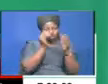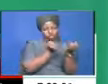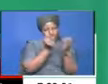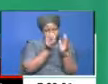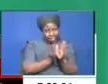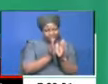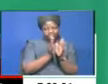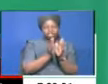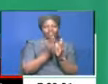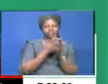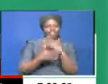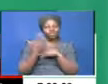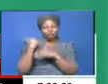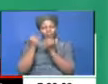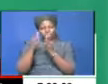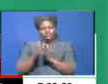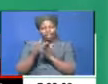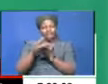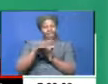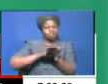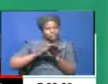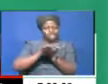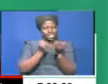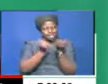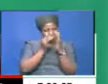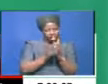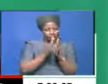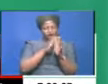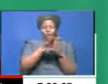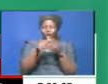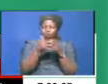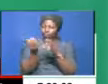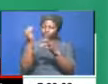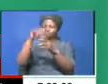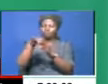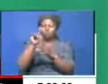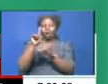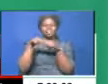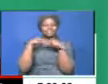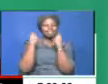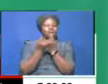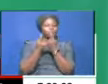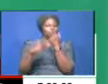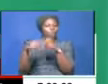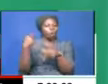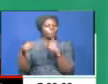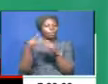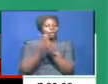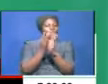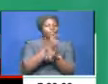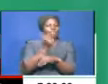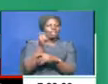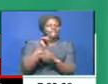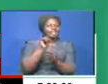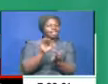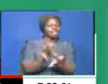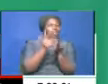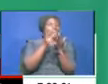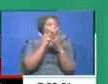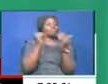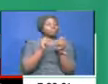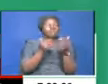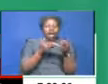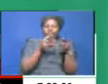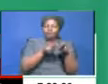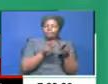amateur are all in one team and compete against each other. So this is a very unique format. It's not been done anywhere, I don't think anywhere else. And